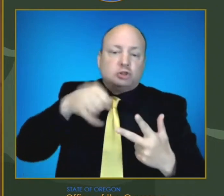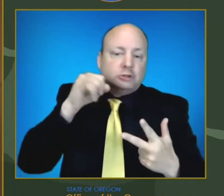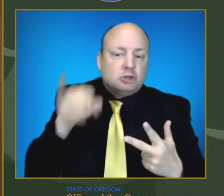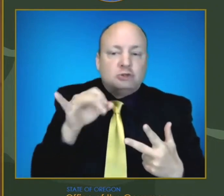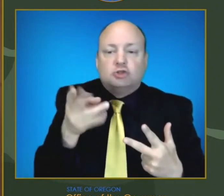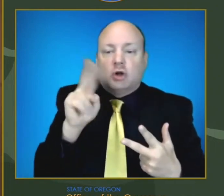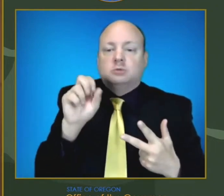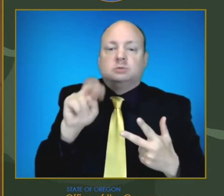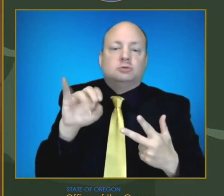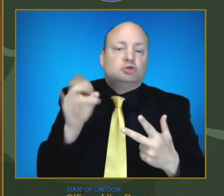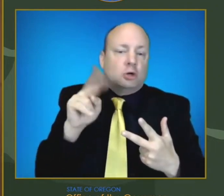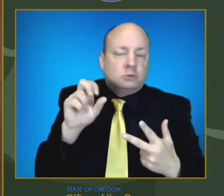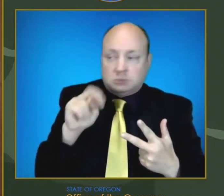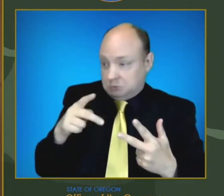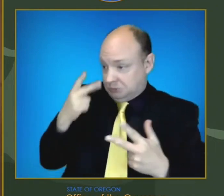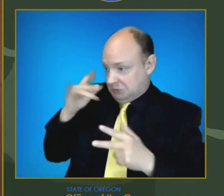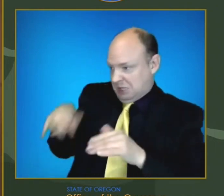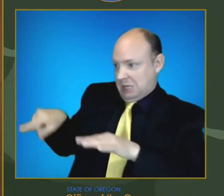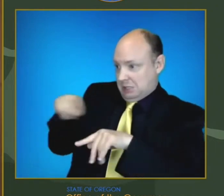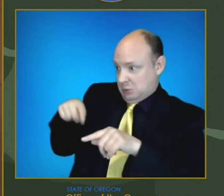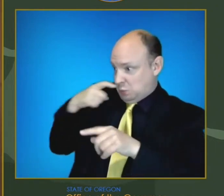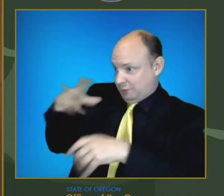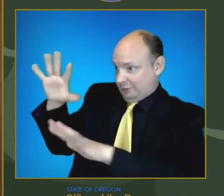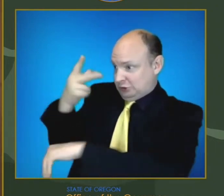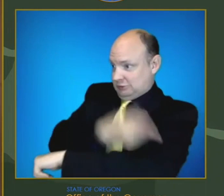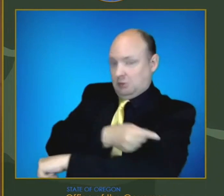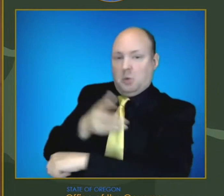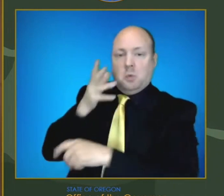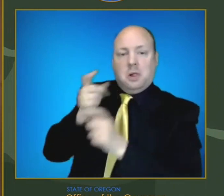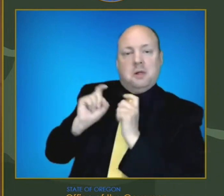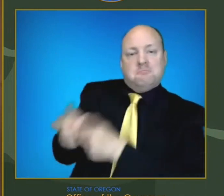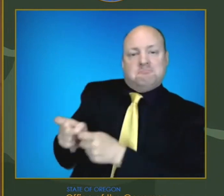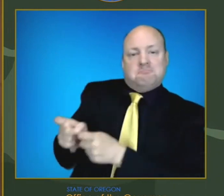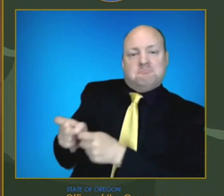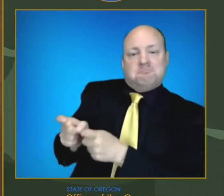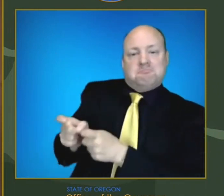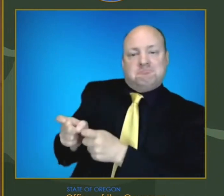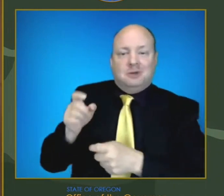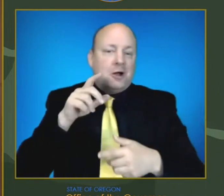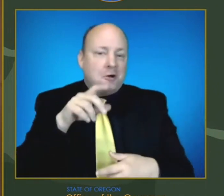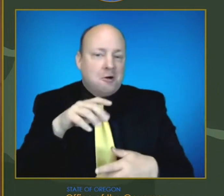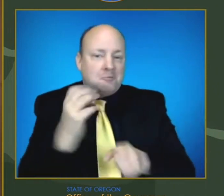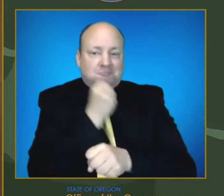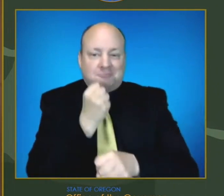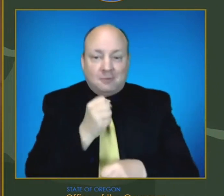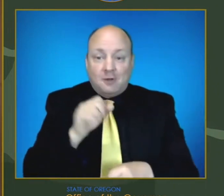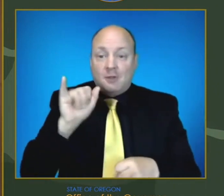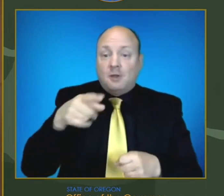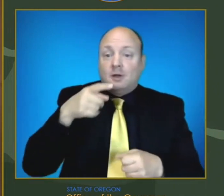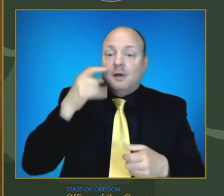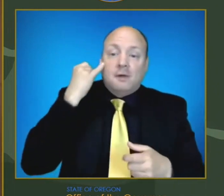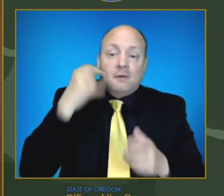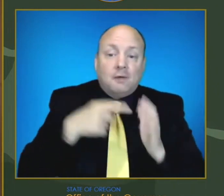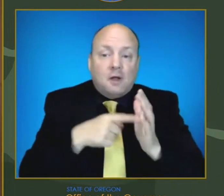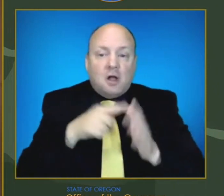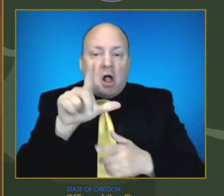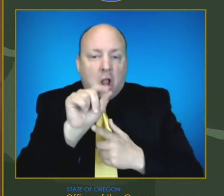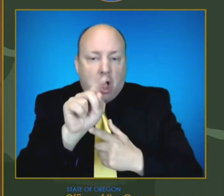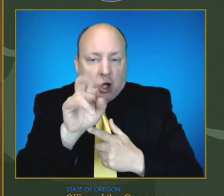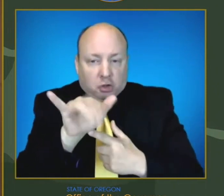and the Oregon Lottery, the Oregon Health Authority will conduct a drawing to randomly select the winners in each